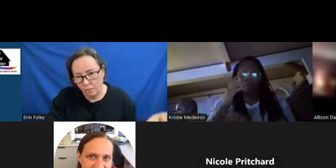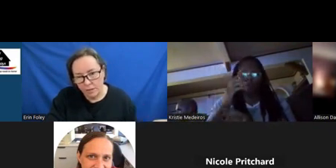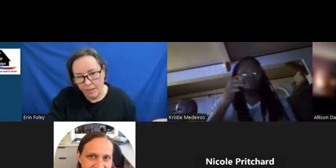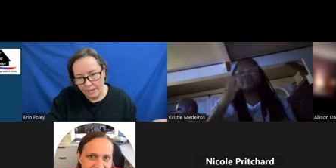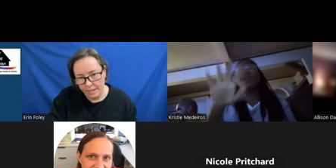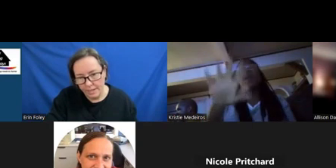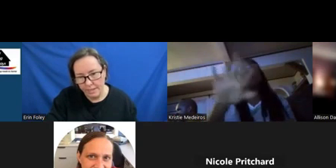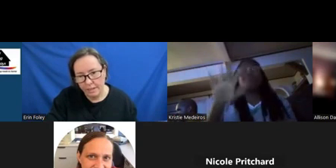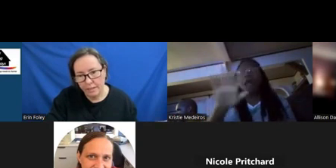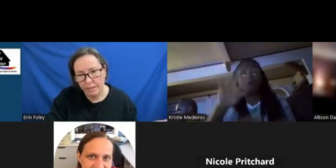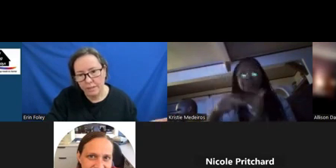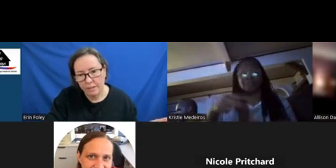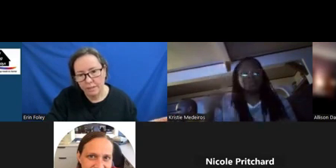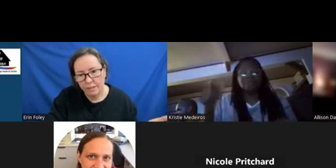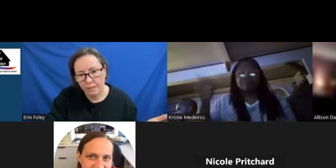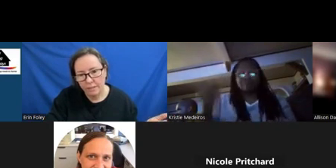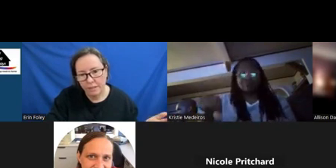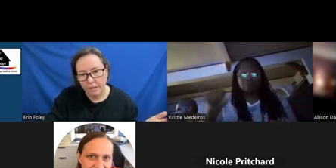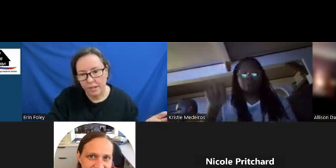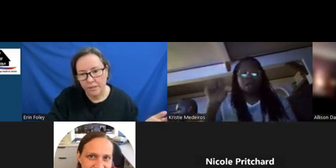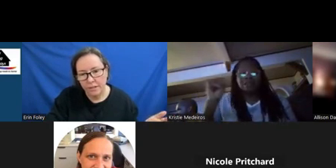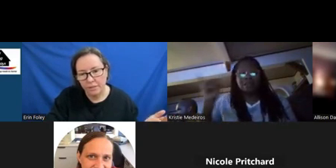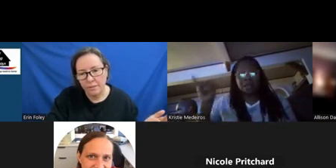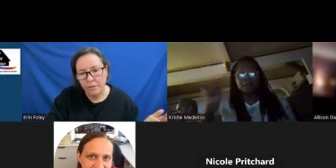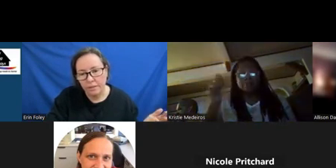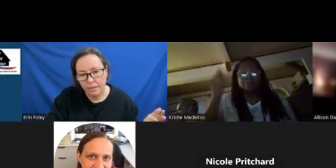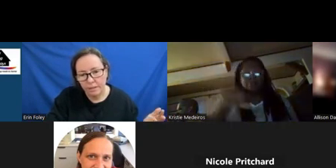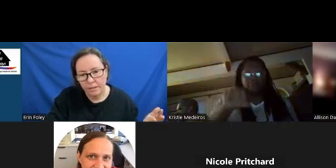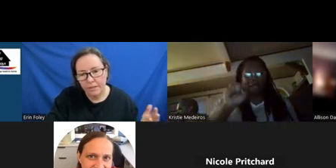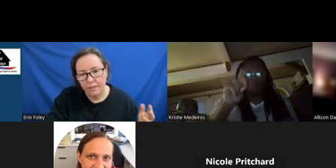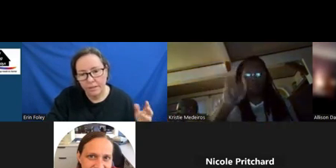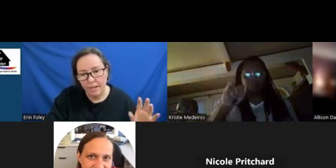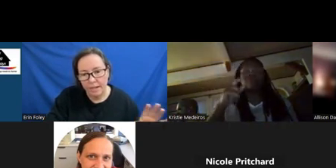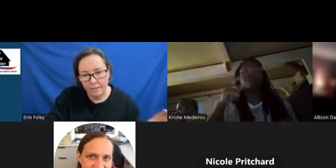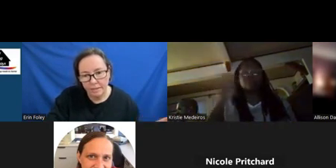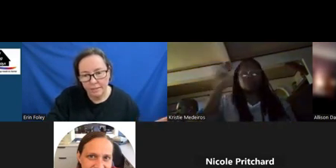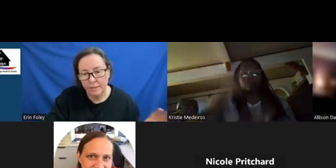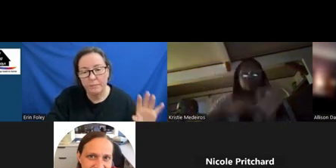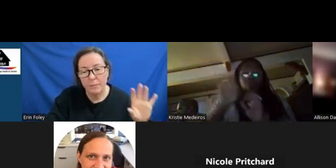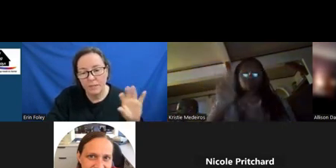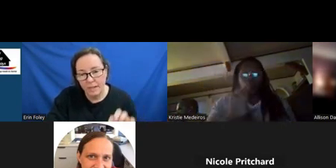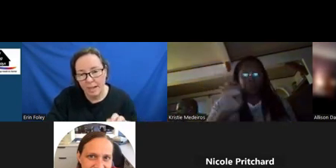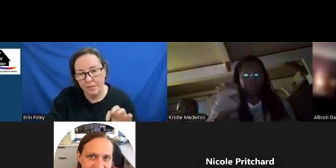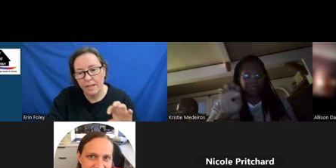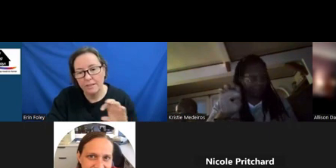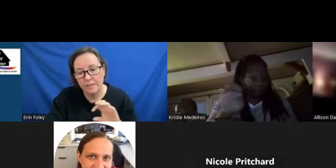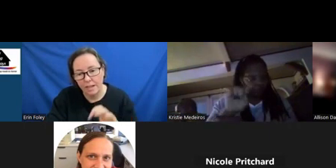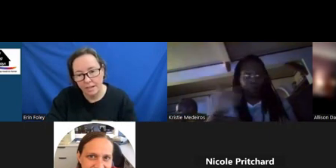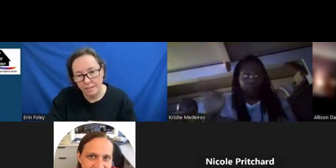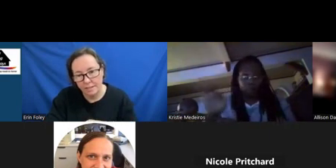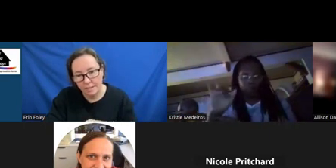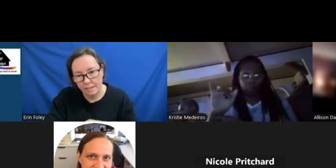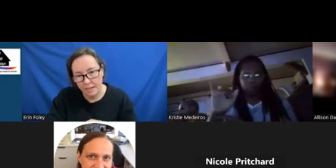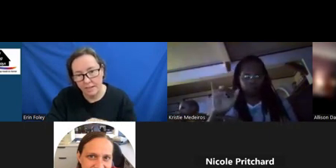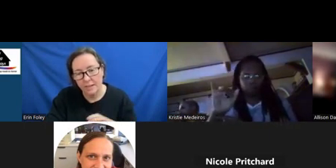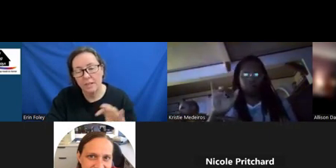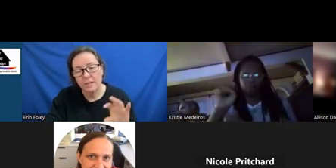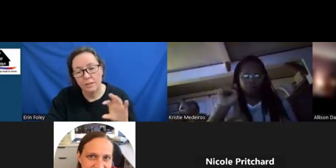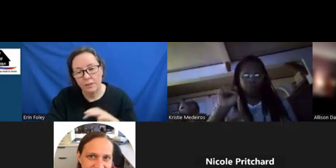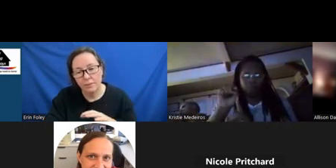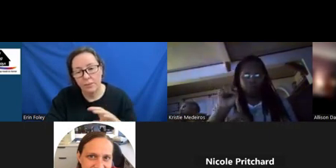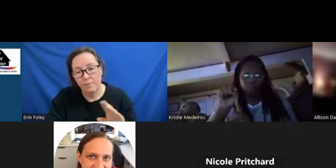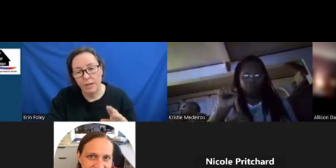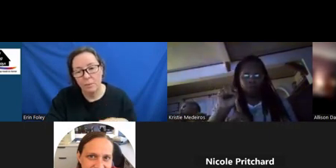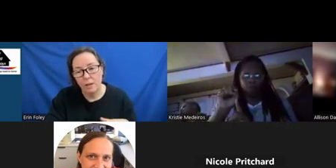that's over 18, sorry, no. They're getting they've been denied for SSI and SSDI,